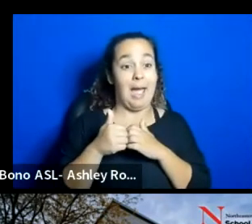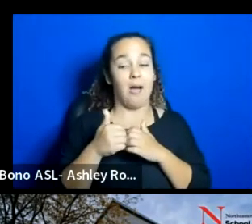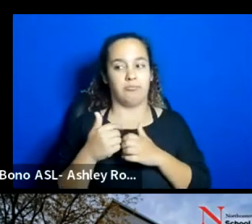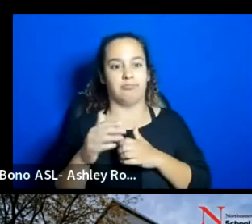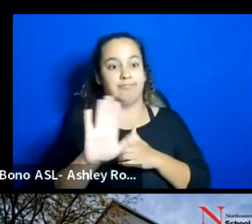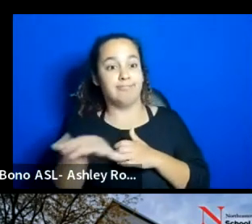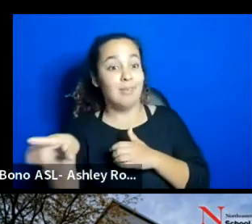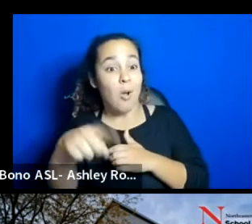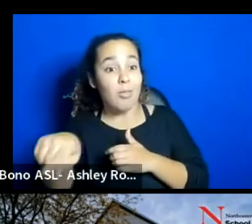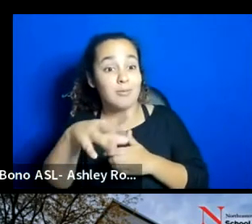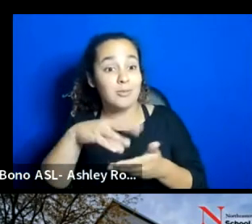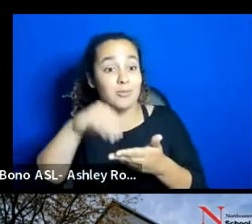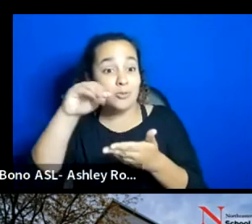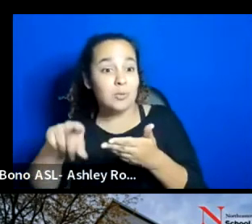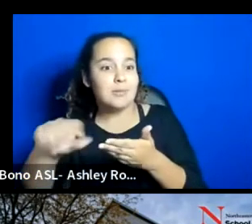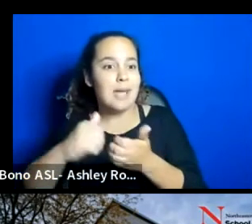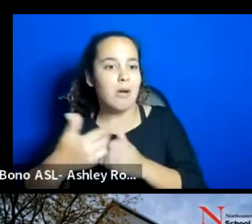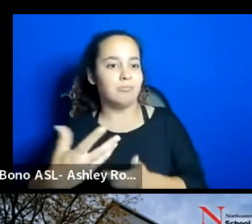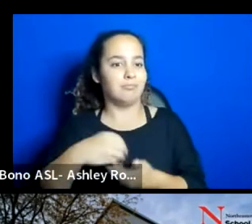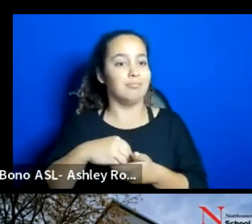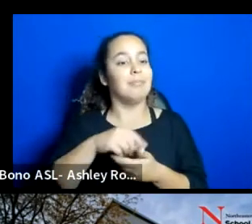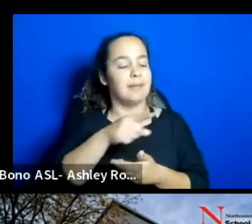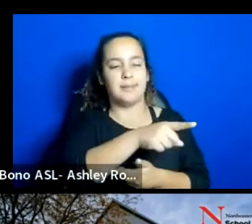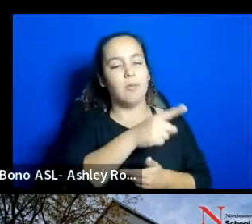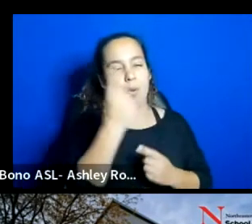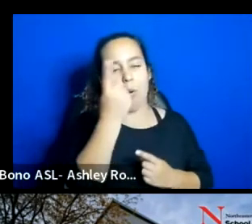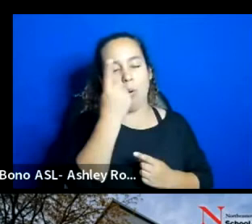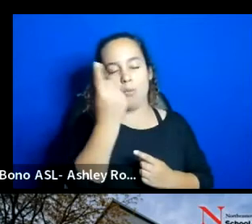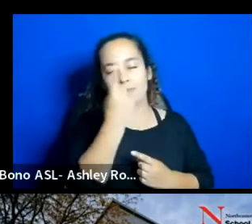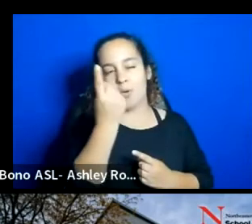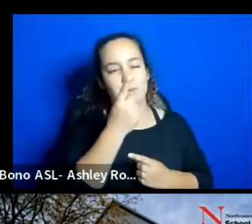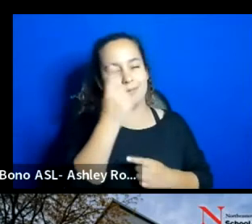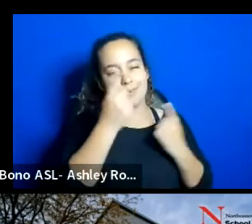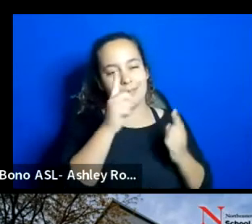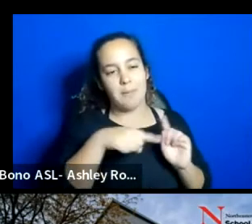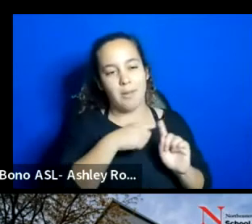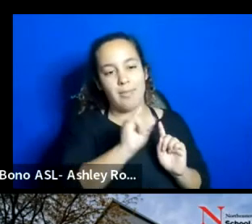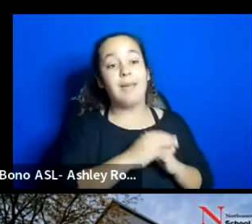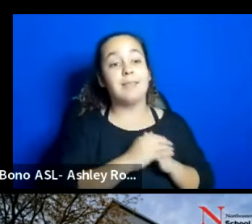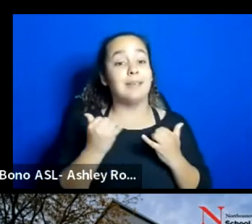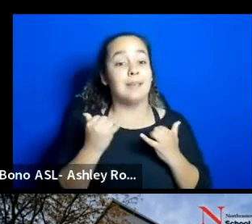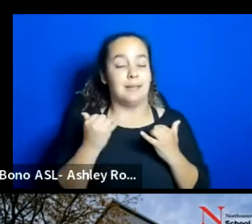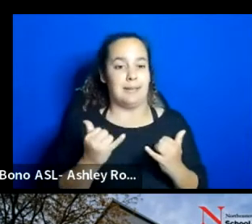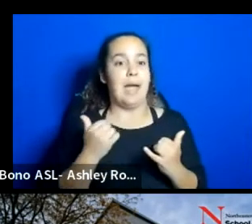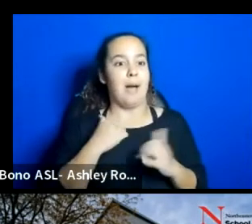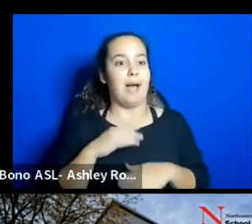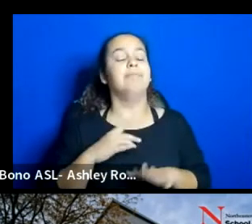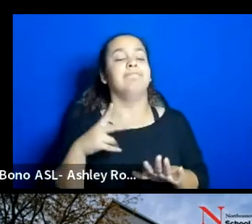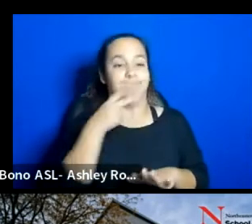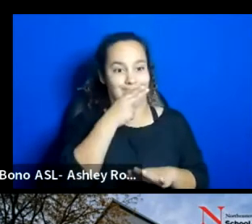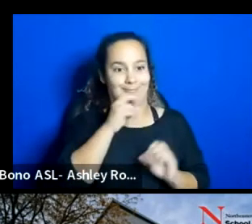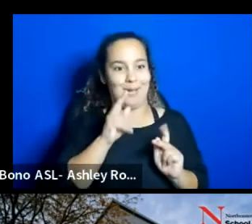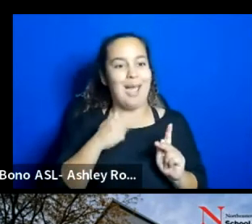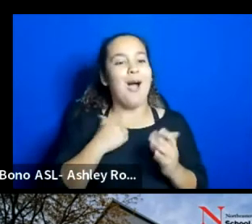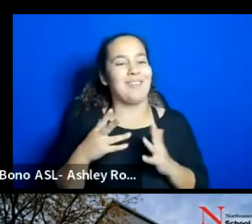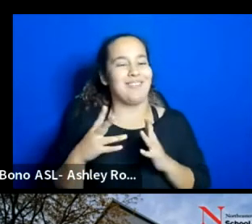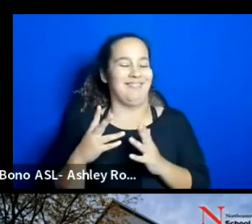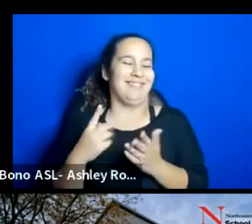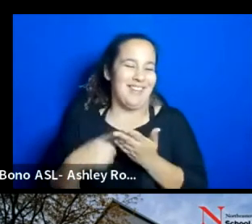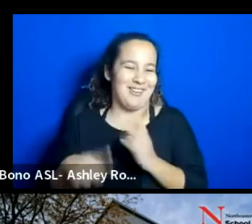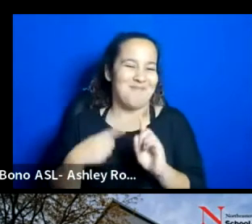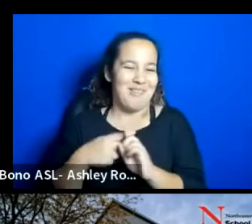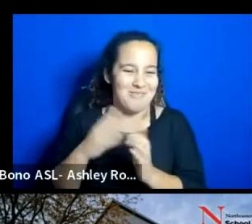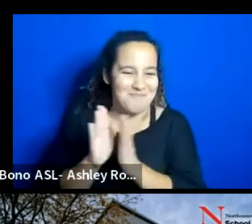students in our programming, which have all been wonderful. So I'll shut up because I want to leave time to talk about the book. But, from all of us,